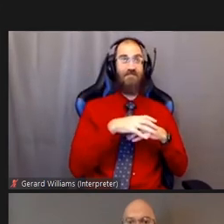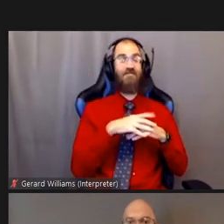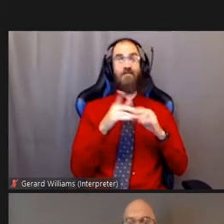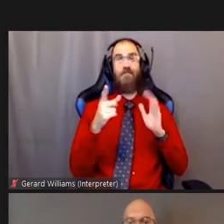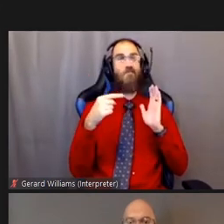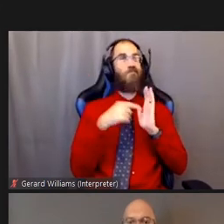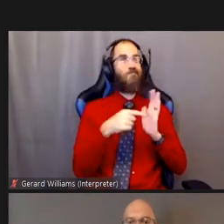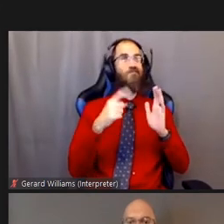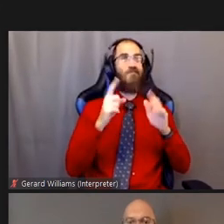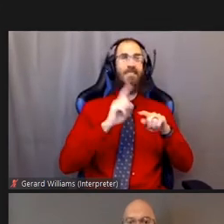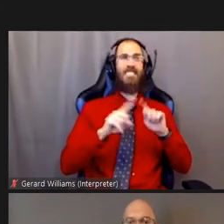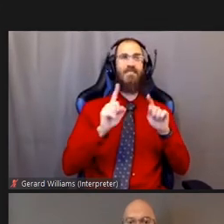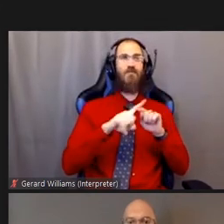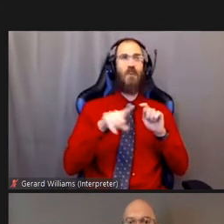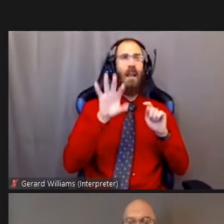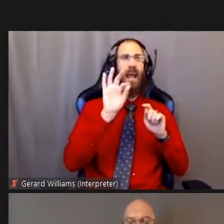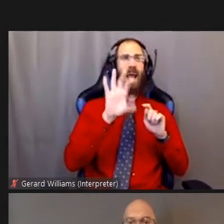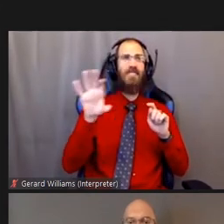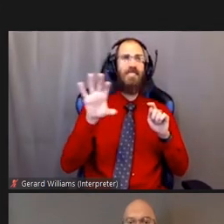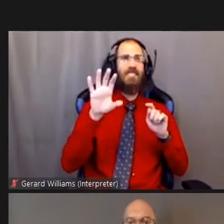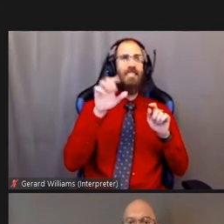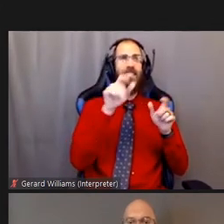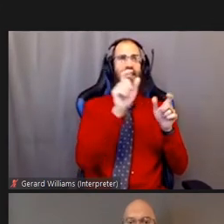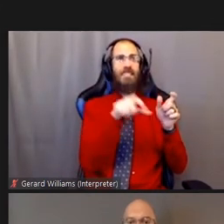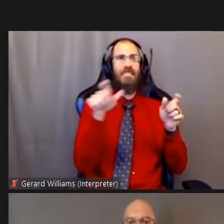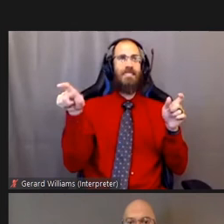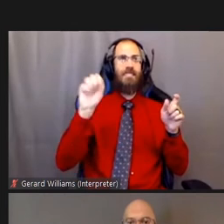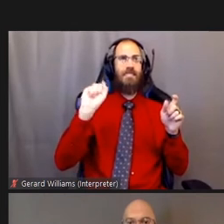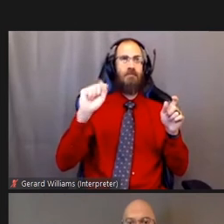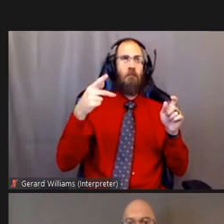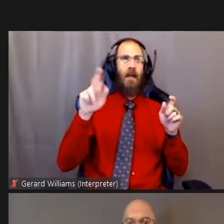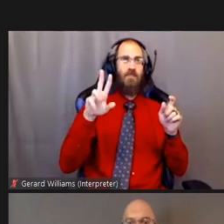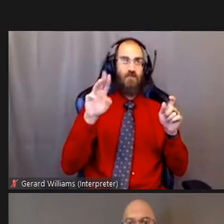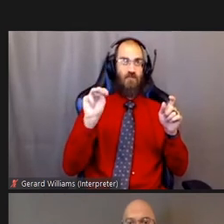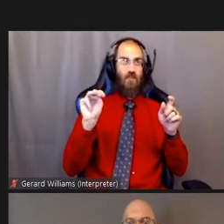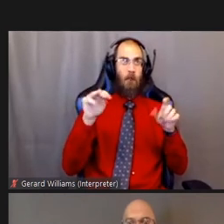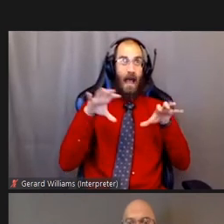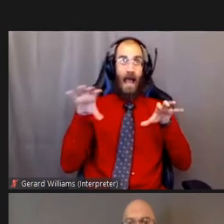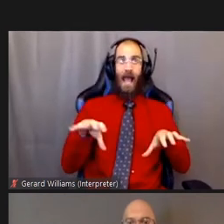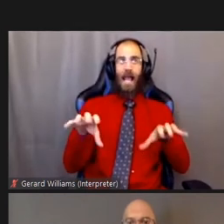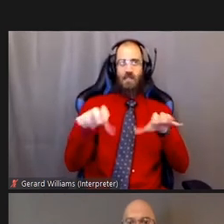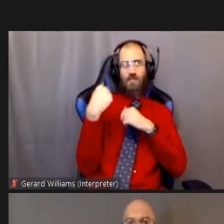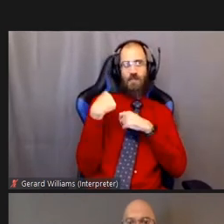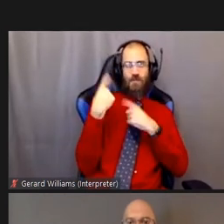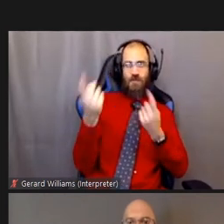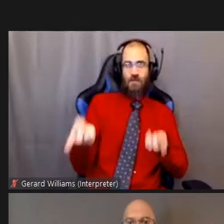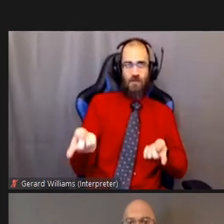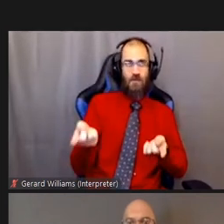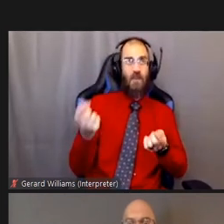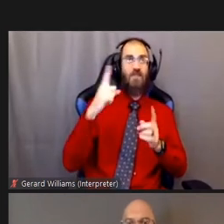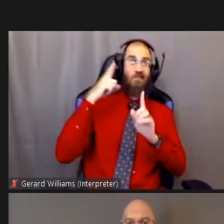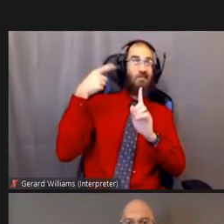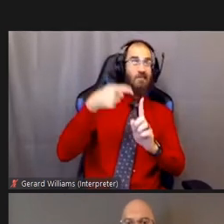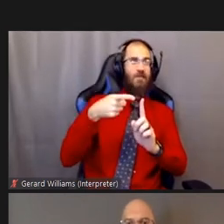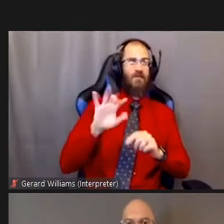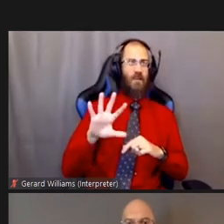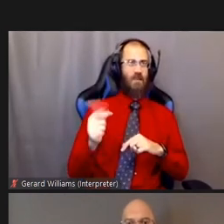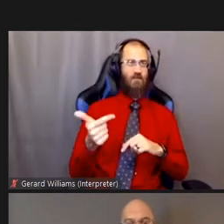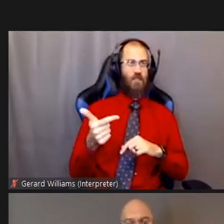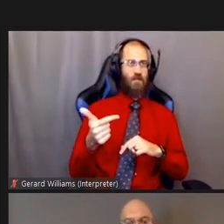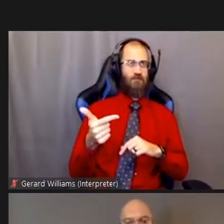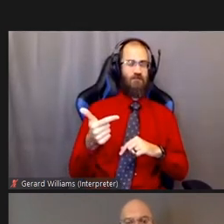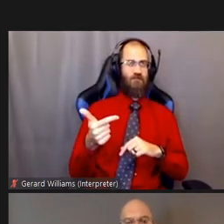identifies different FCC spectrum actions that have been undertaken in recent years for 5G use. And these